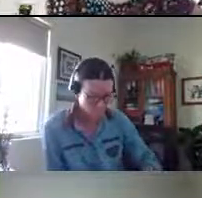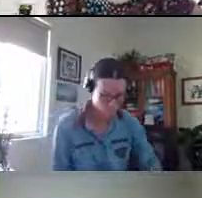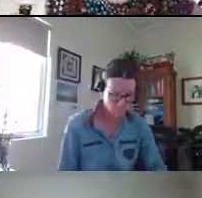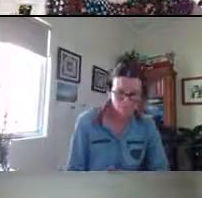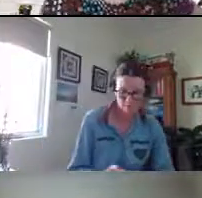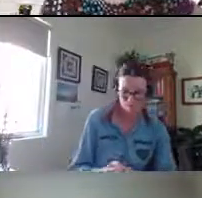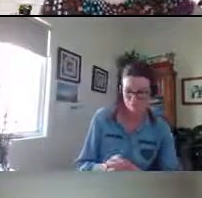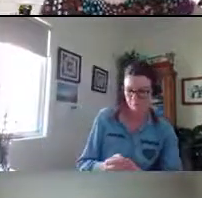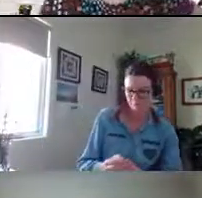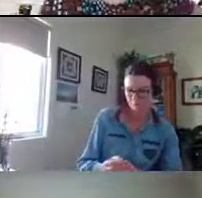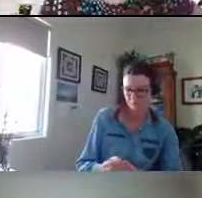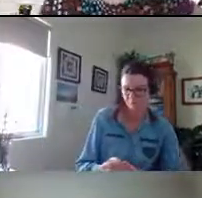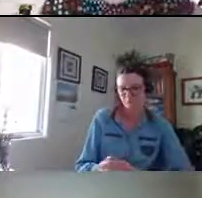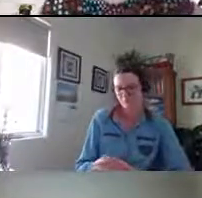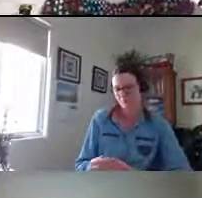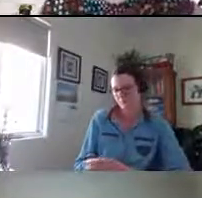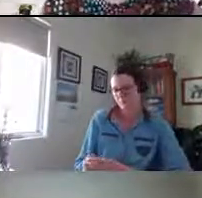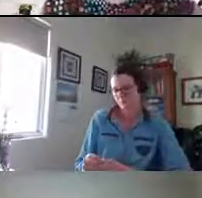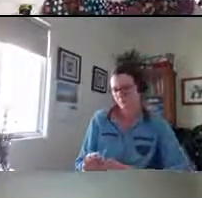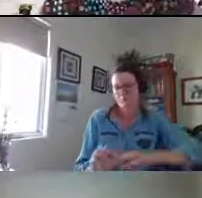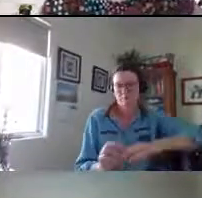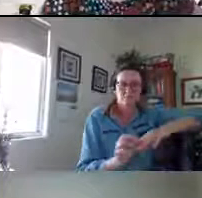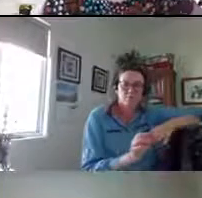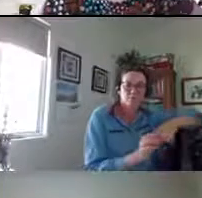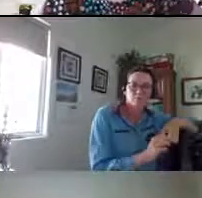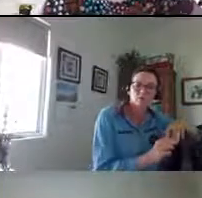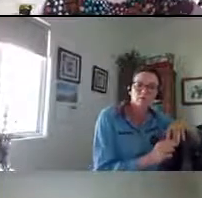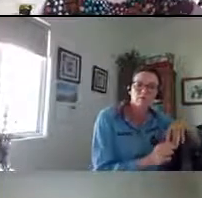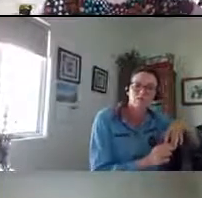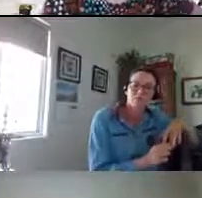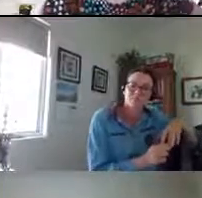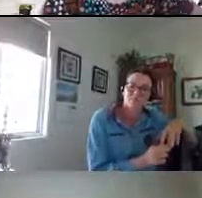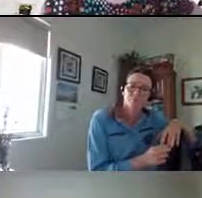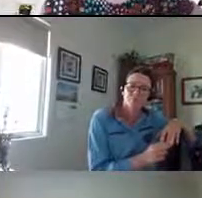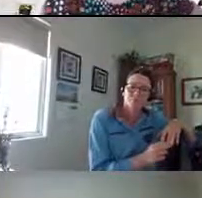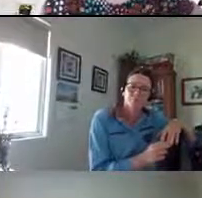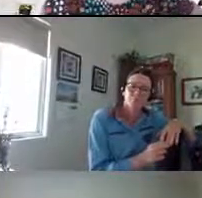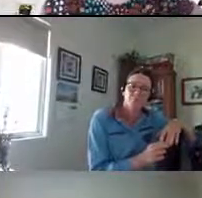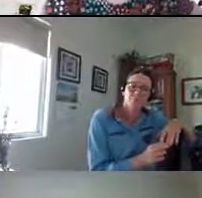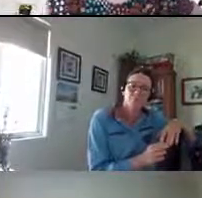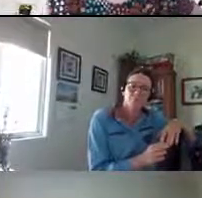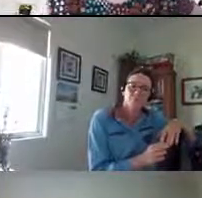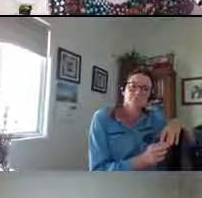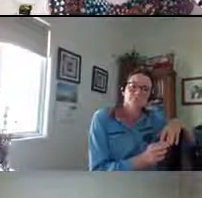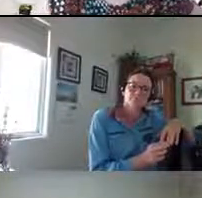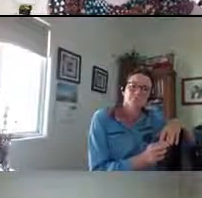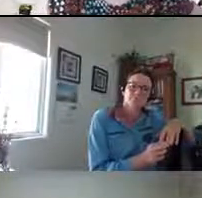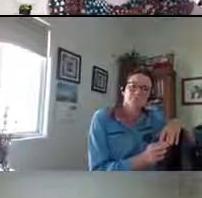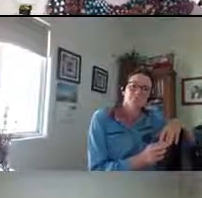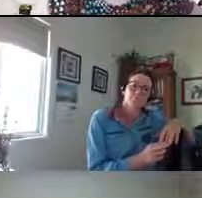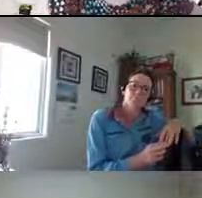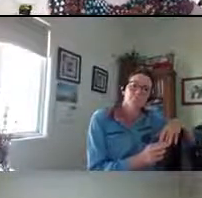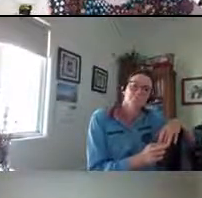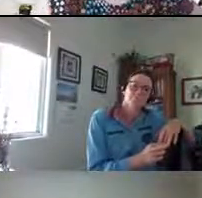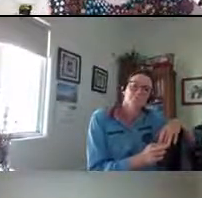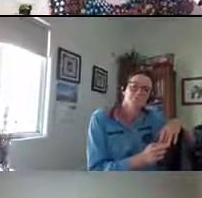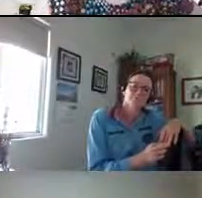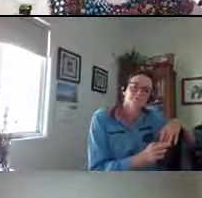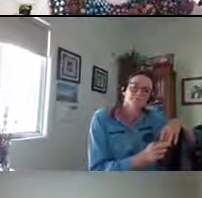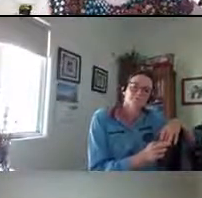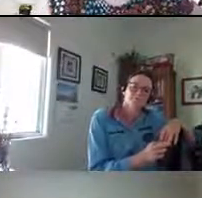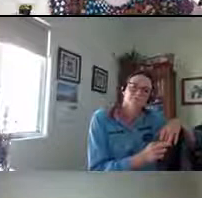the national energy laws and rules. So that's not state-based, unfortunately. So for state safety